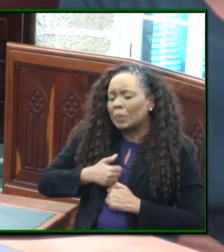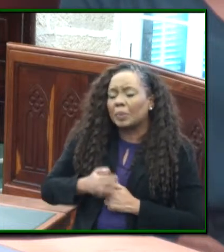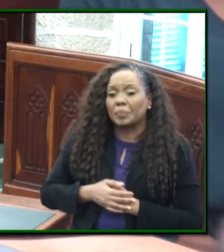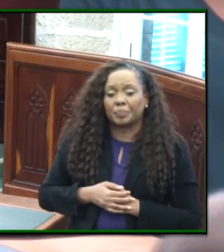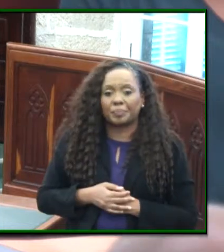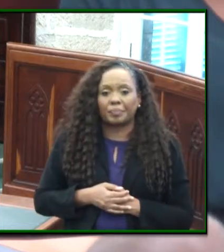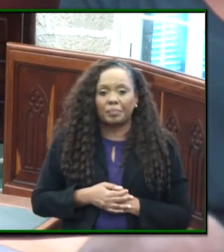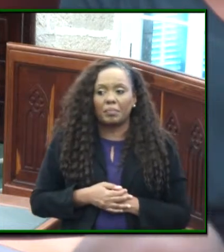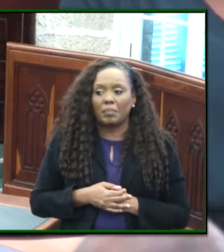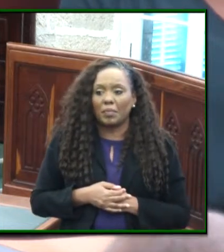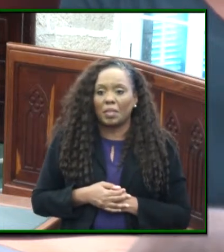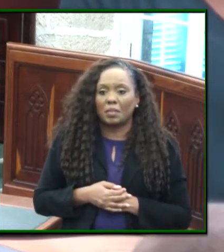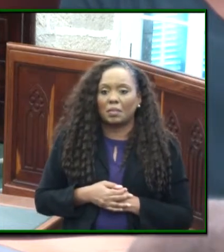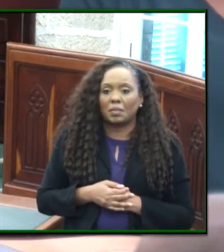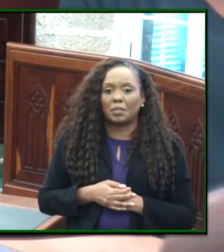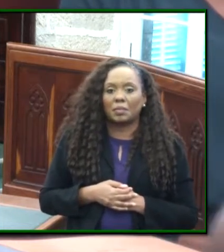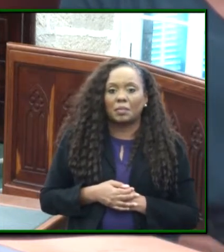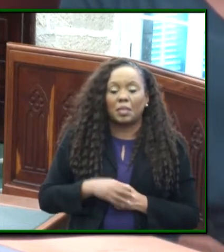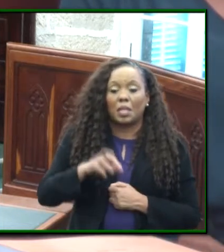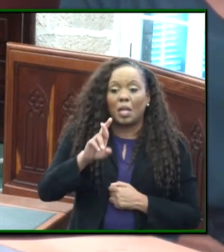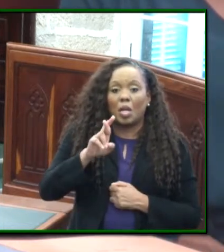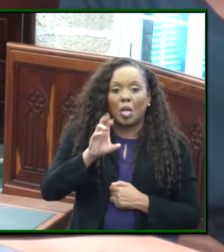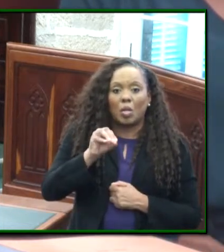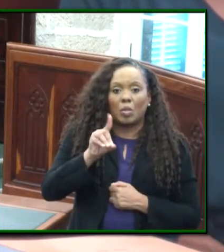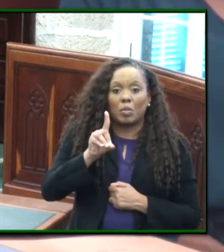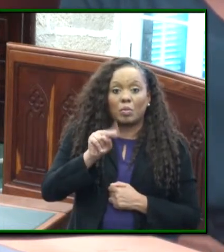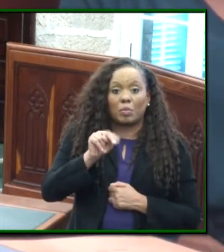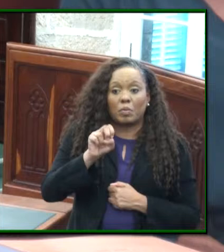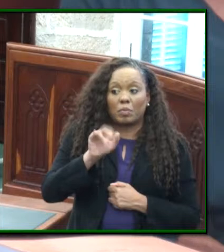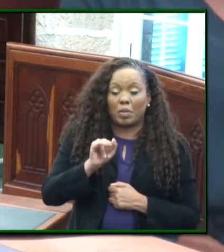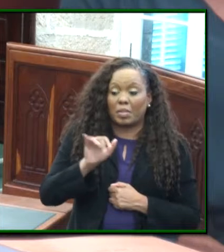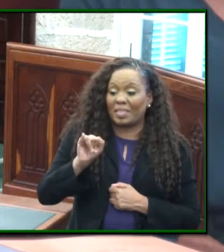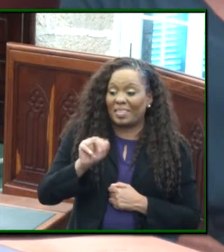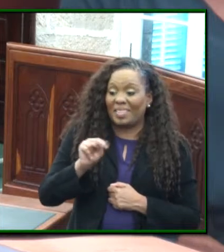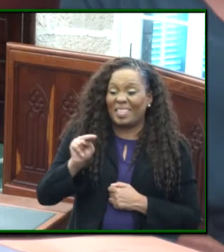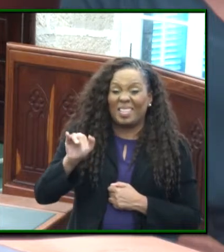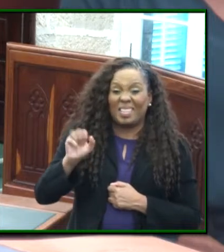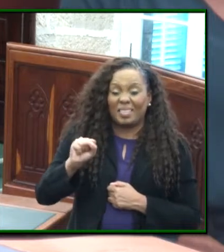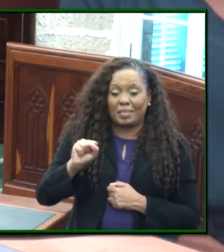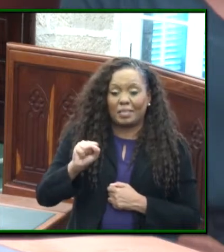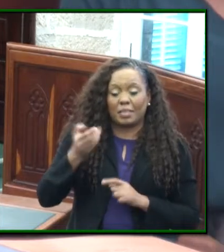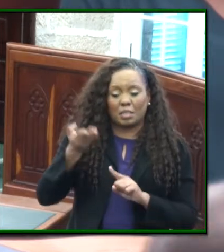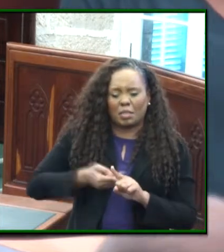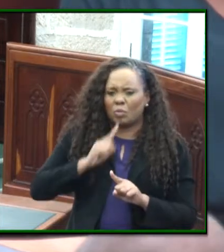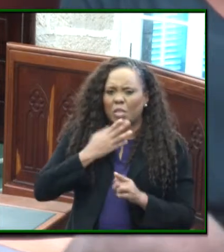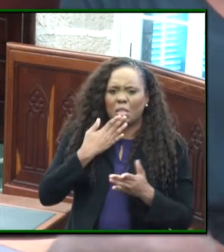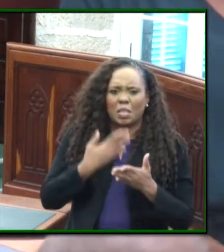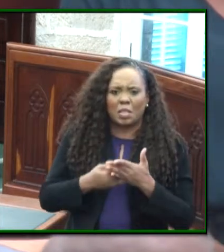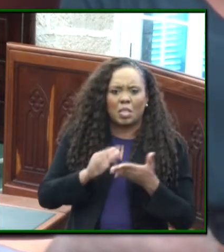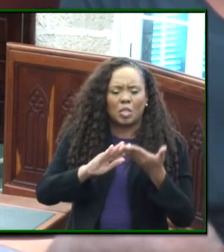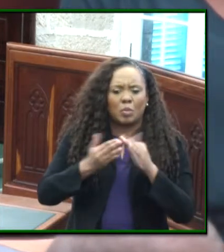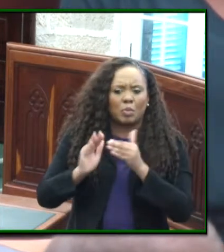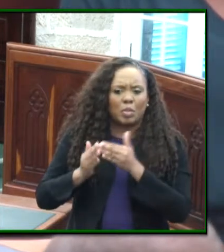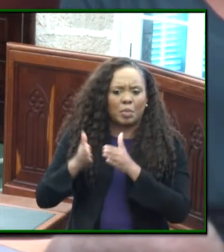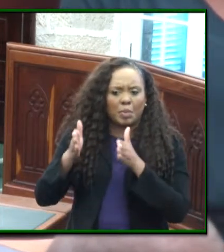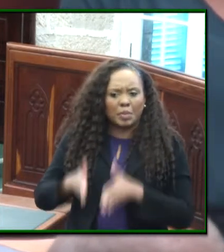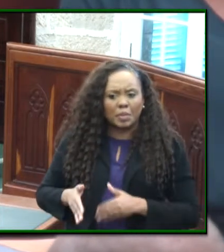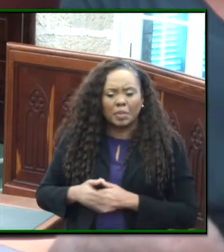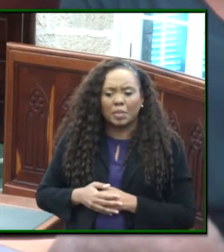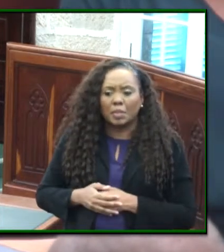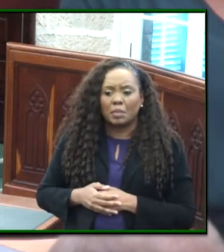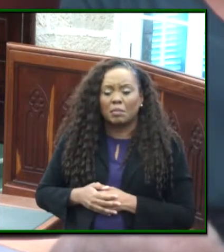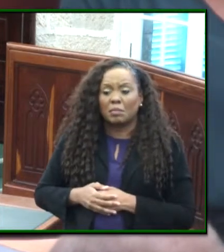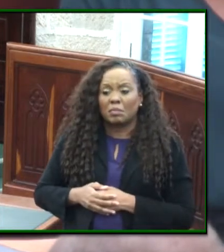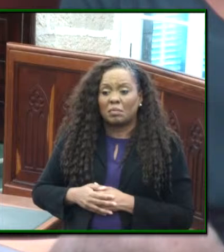one thing that Rodney was a good community person, and he helped the police to bridge the gap between the police service and the